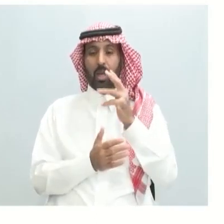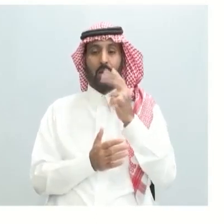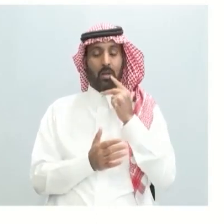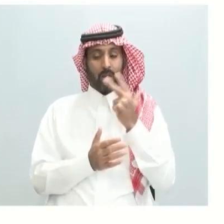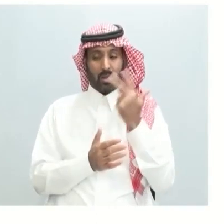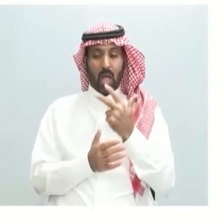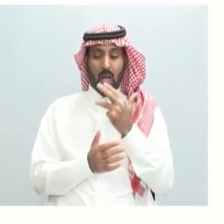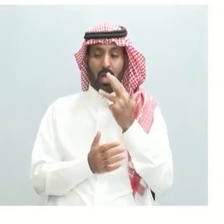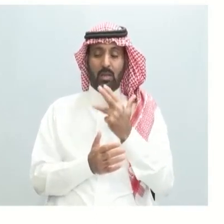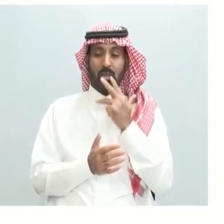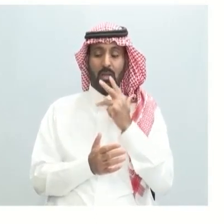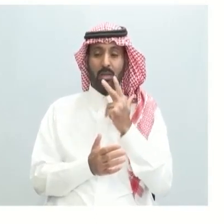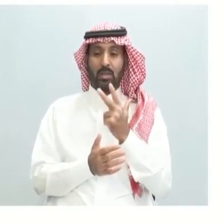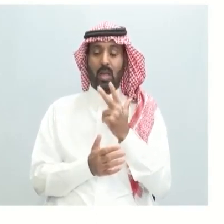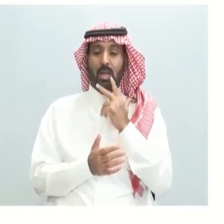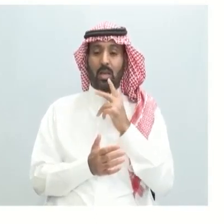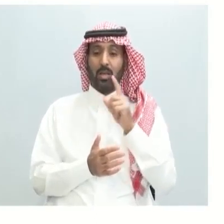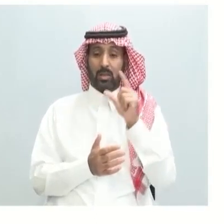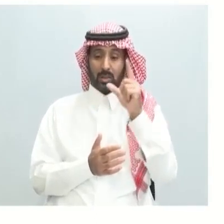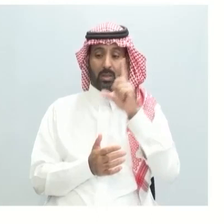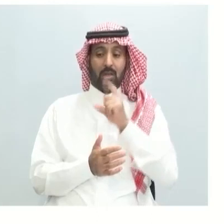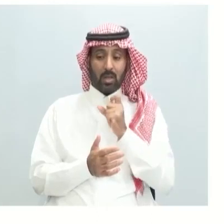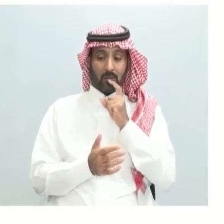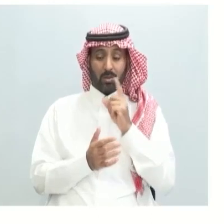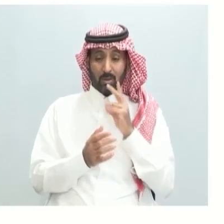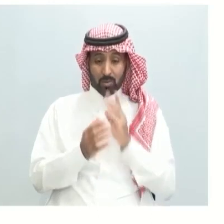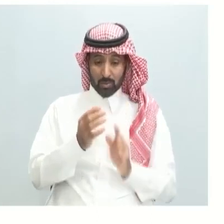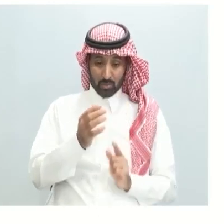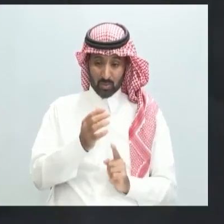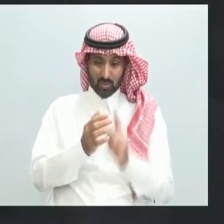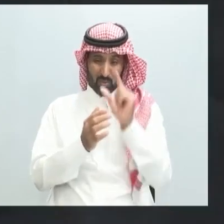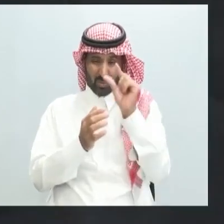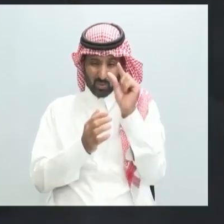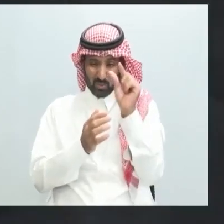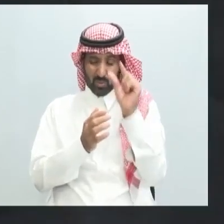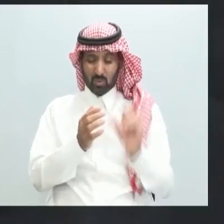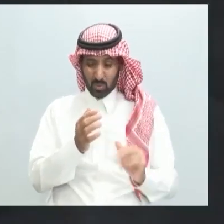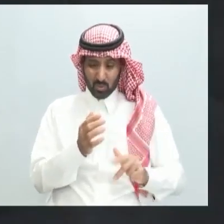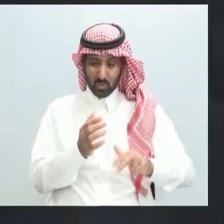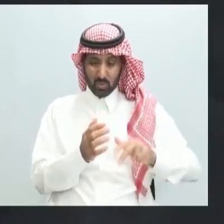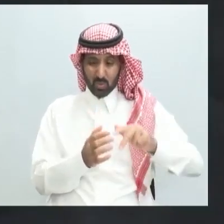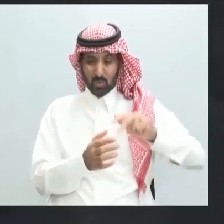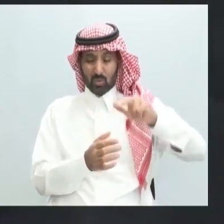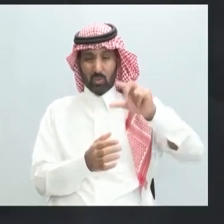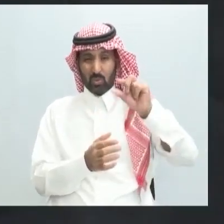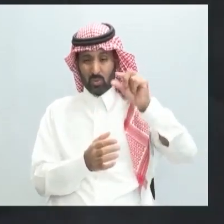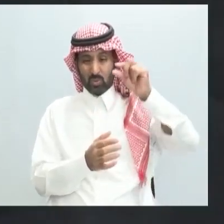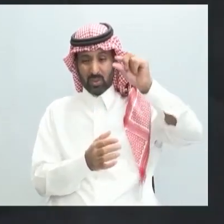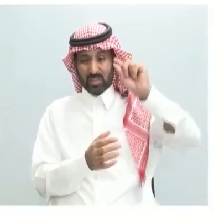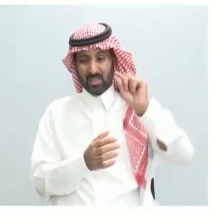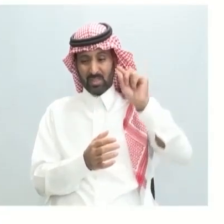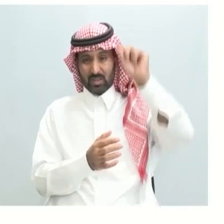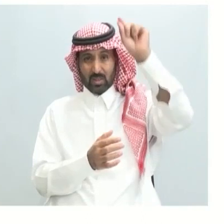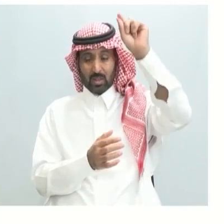top section gets as thin, because once you get to the top, it gets very thin, looking like